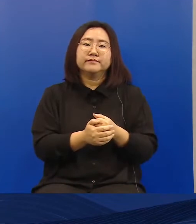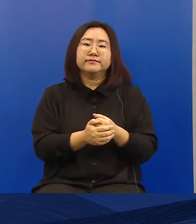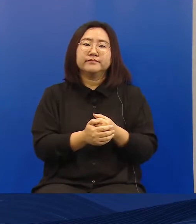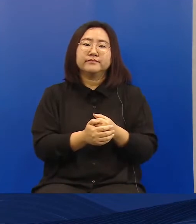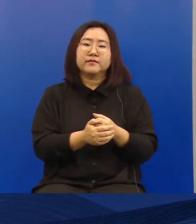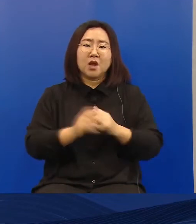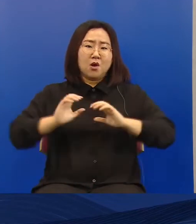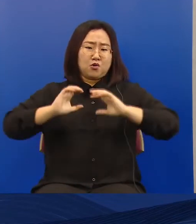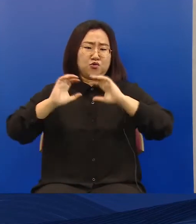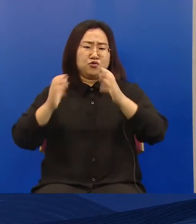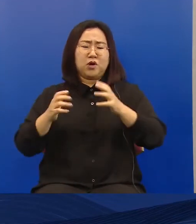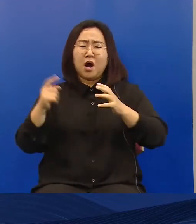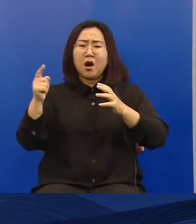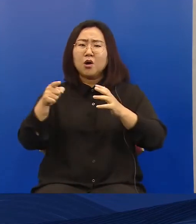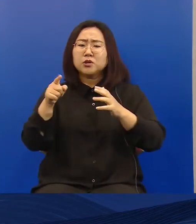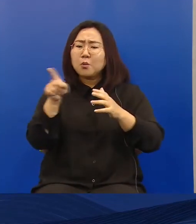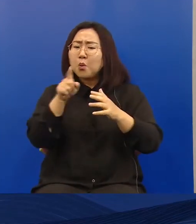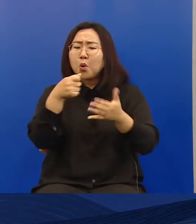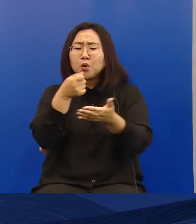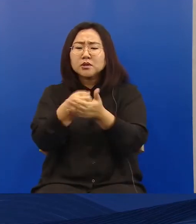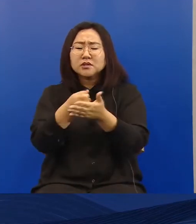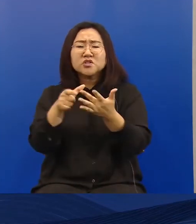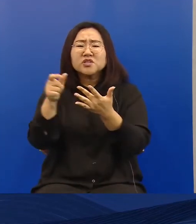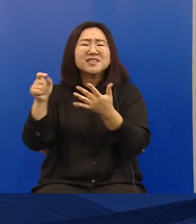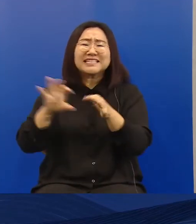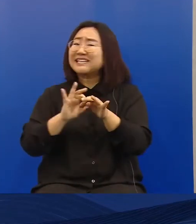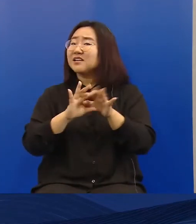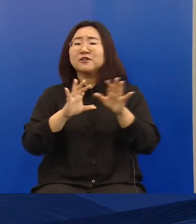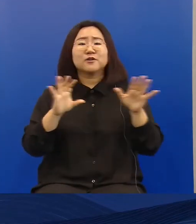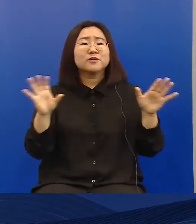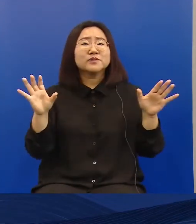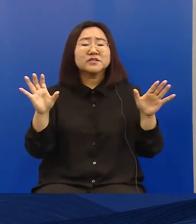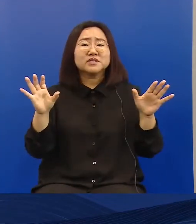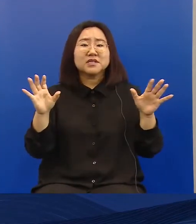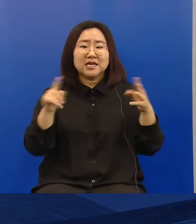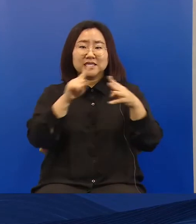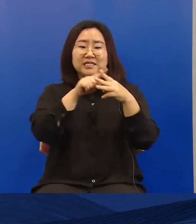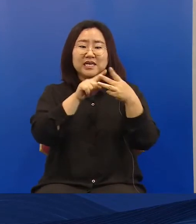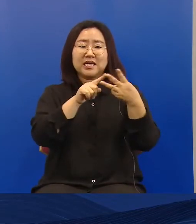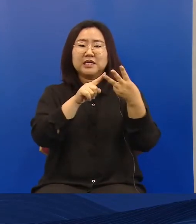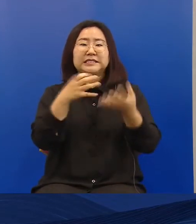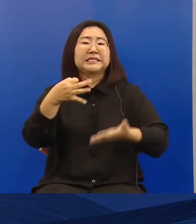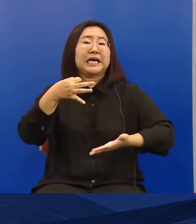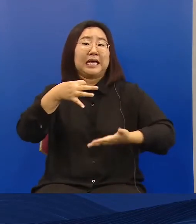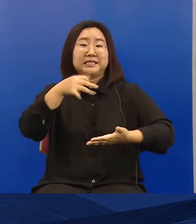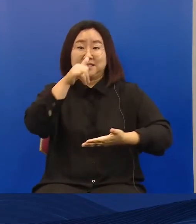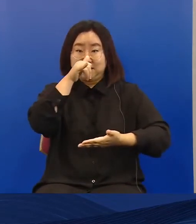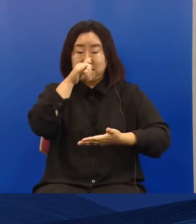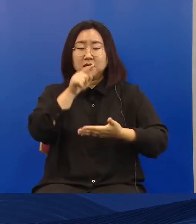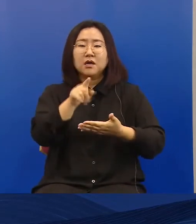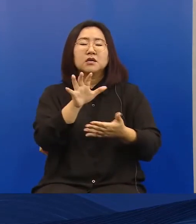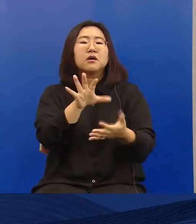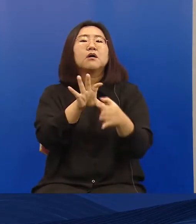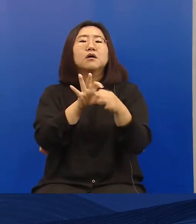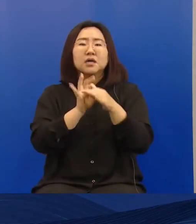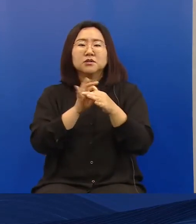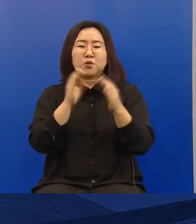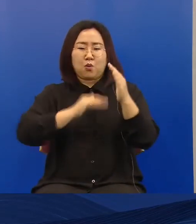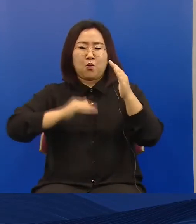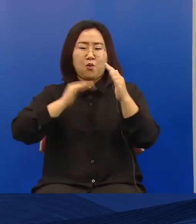to provide public service interpretation, there are generally three values that underpin that service: civic